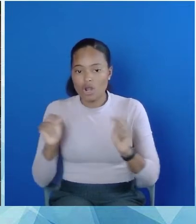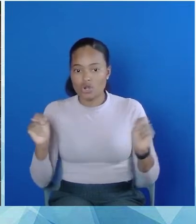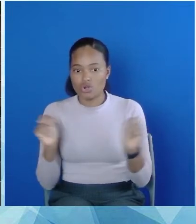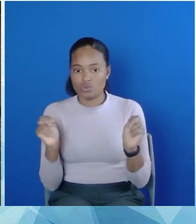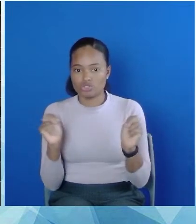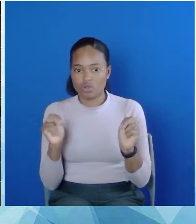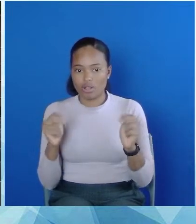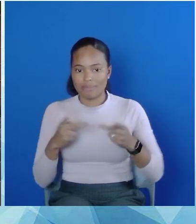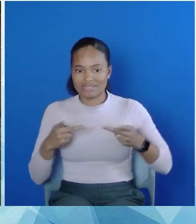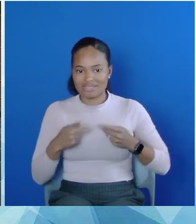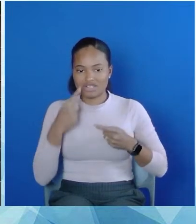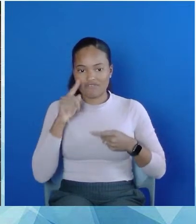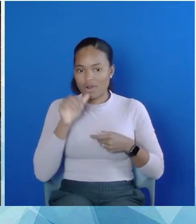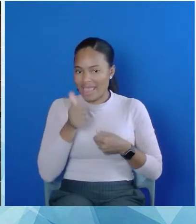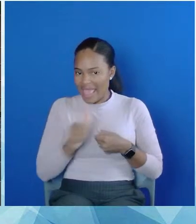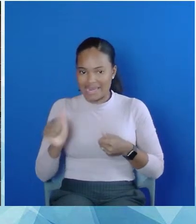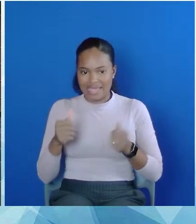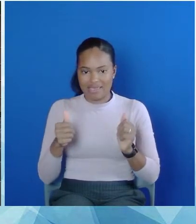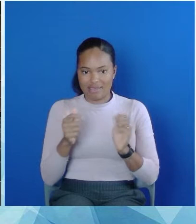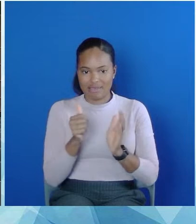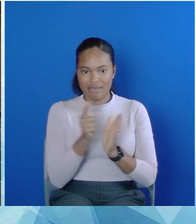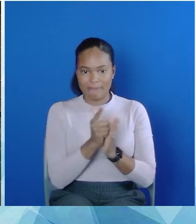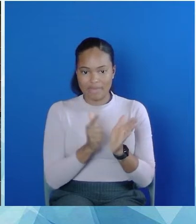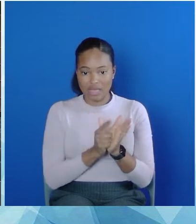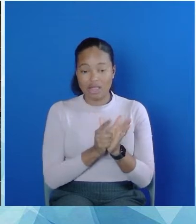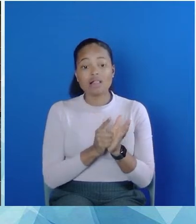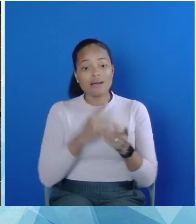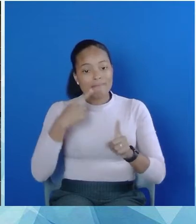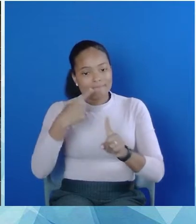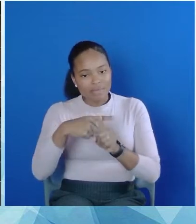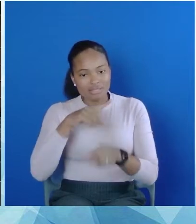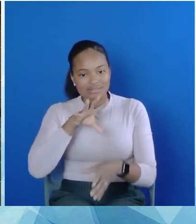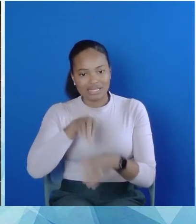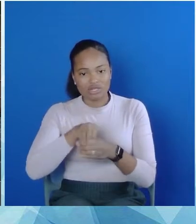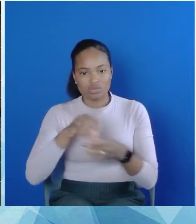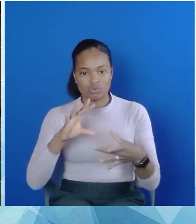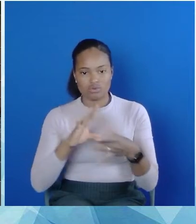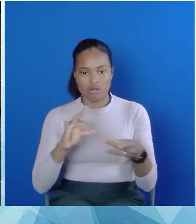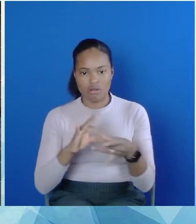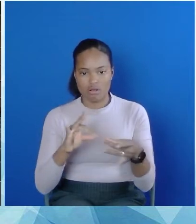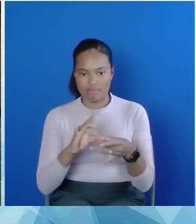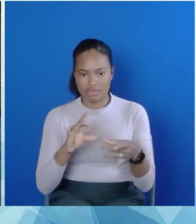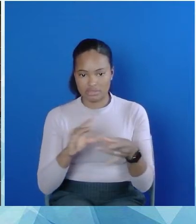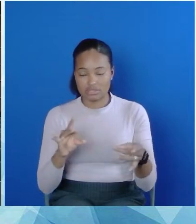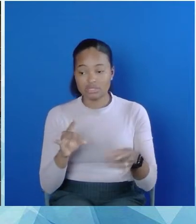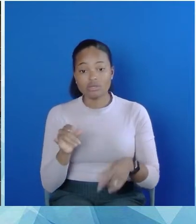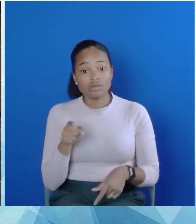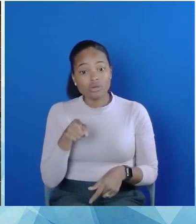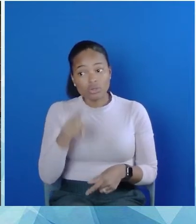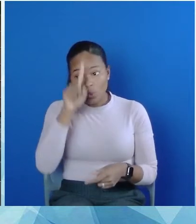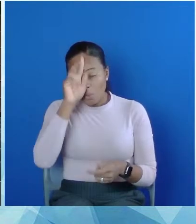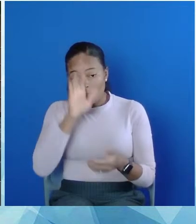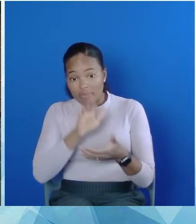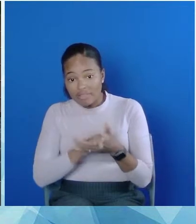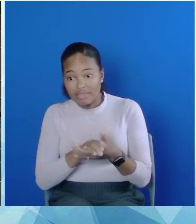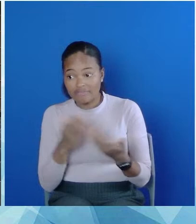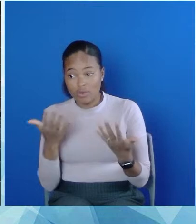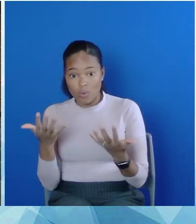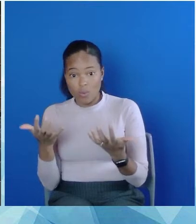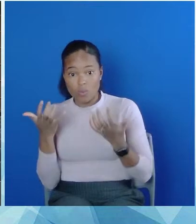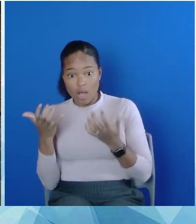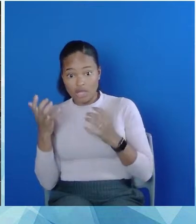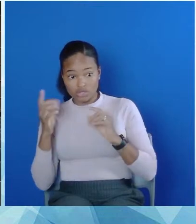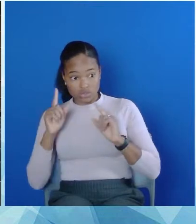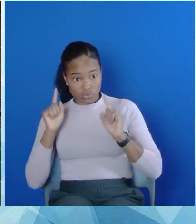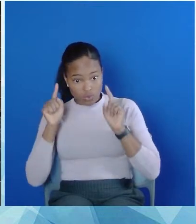can also include comments in that as well. If you believe that you would like to actually come down and